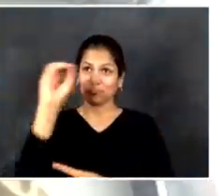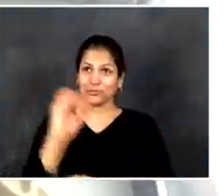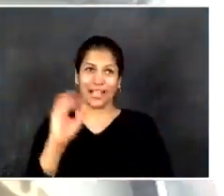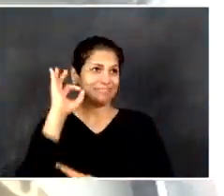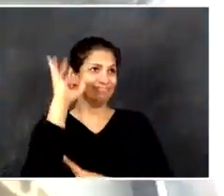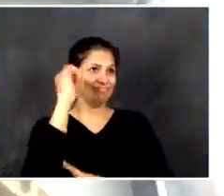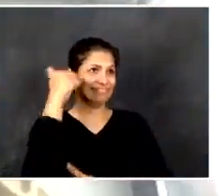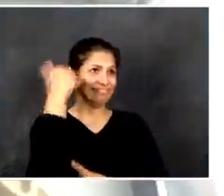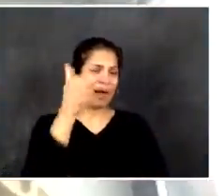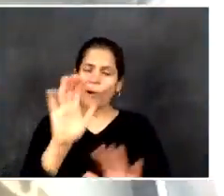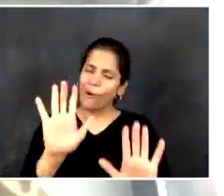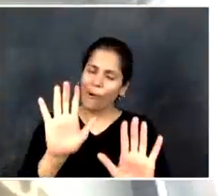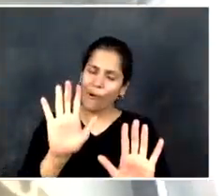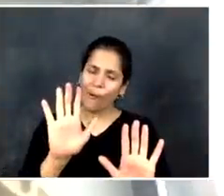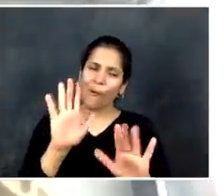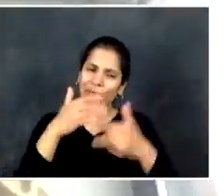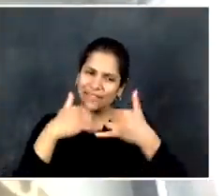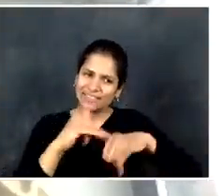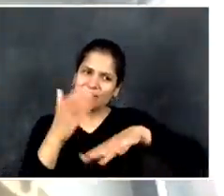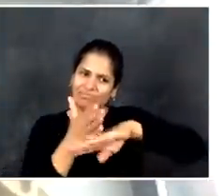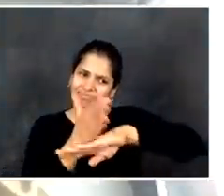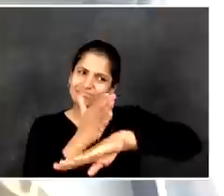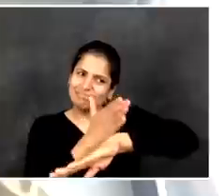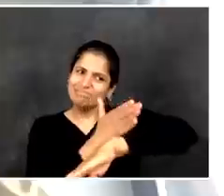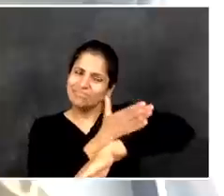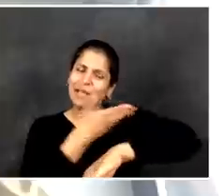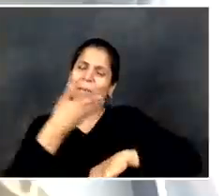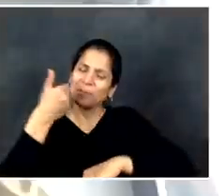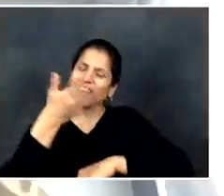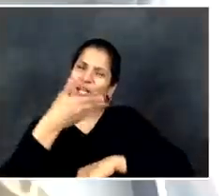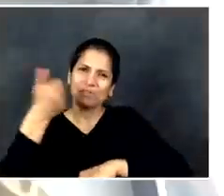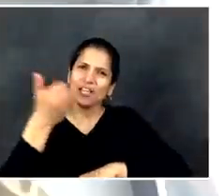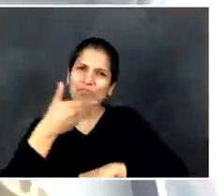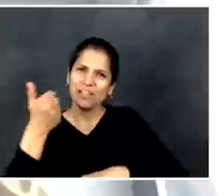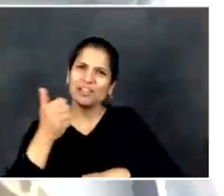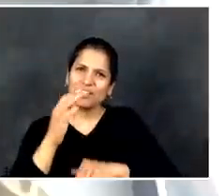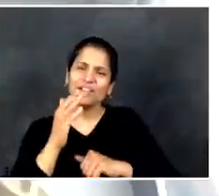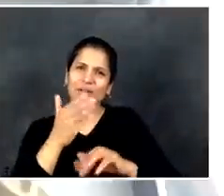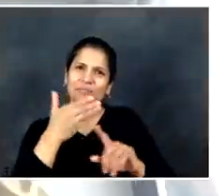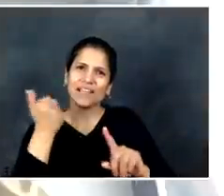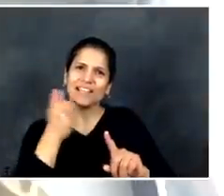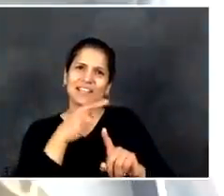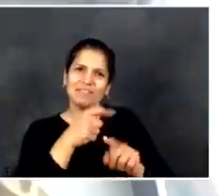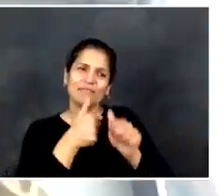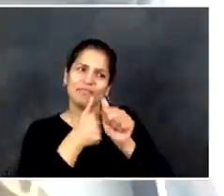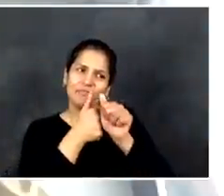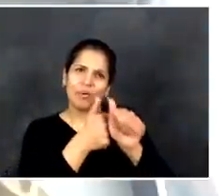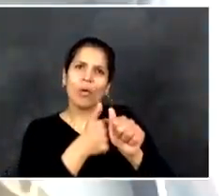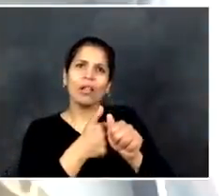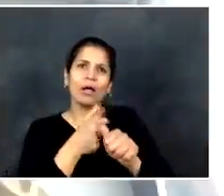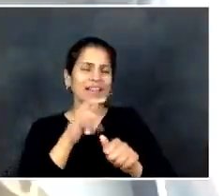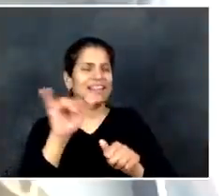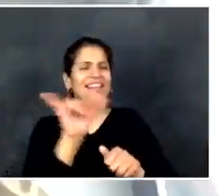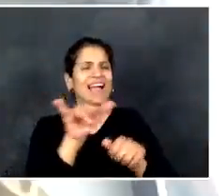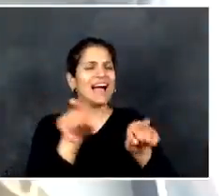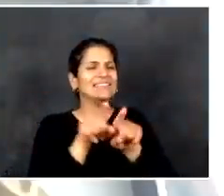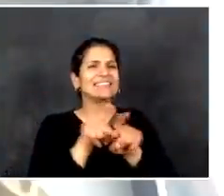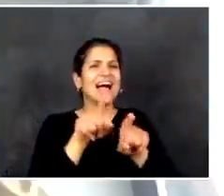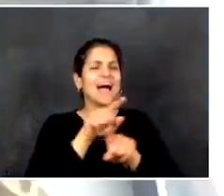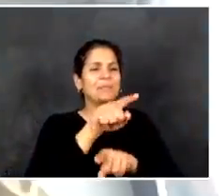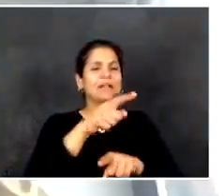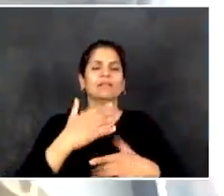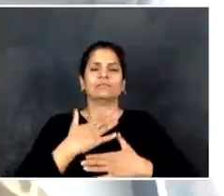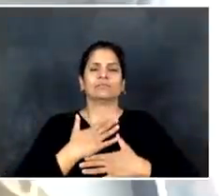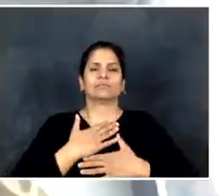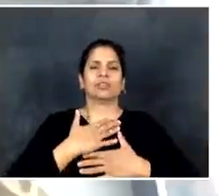a robotic ambu bag presser. It presses the ambu bag the way a human